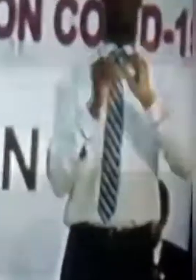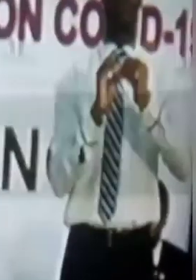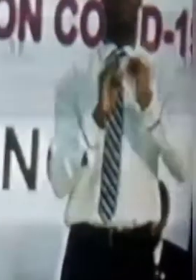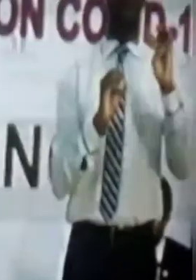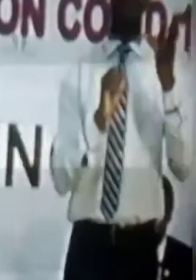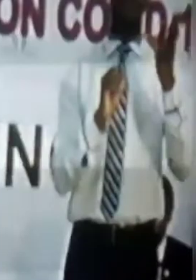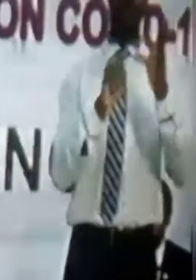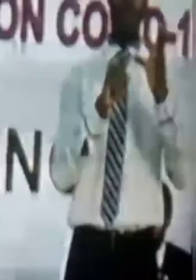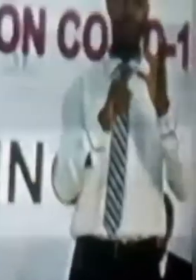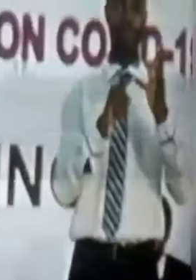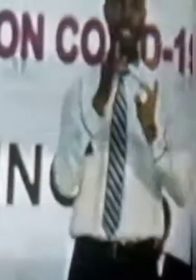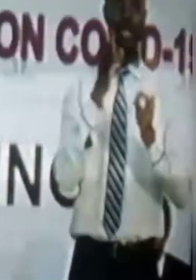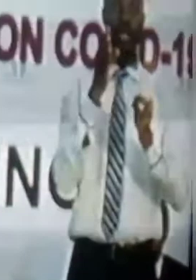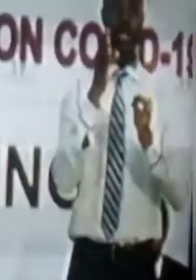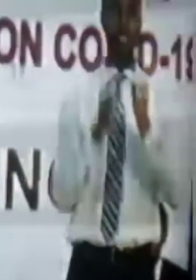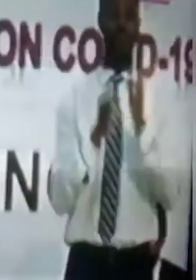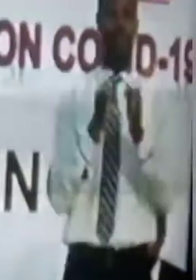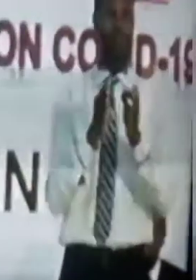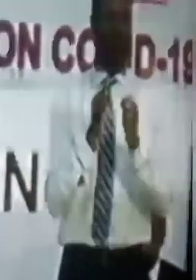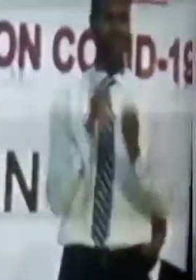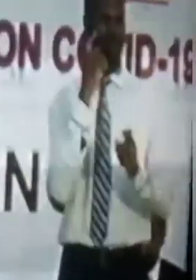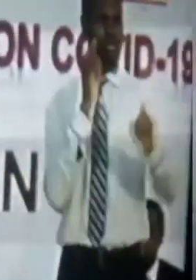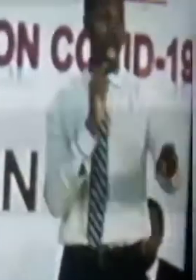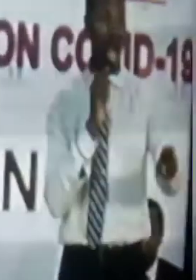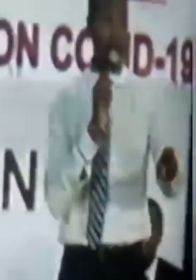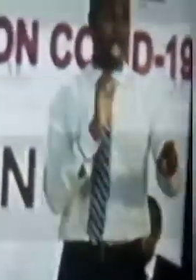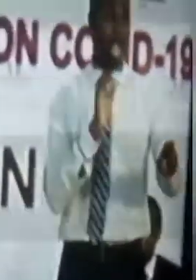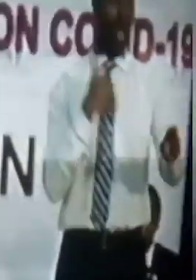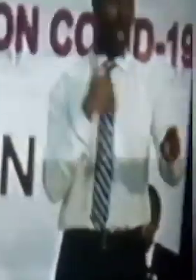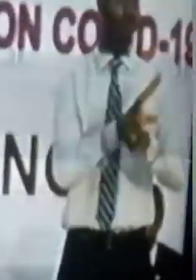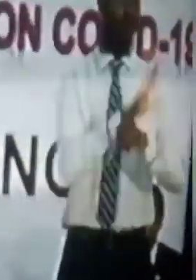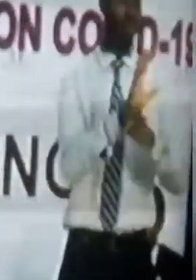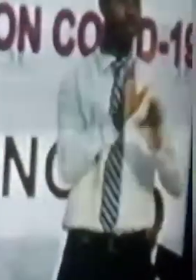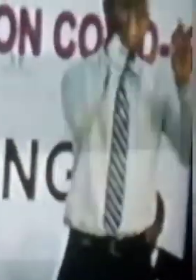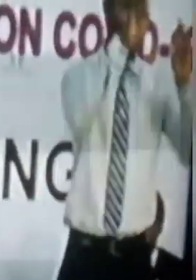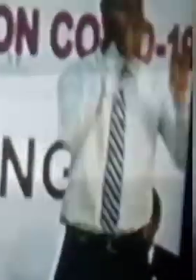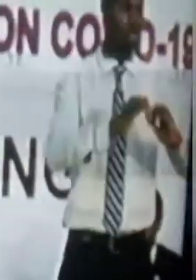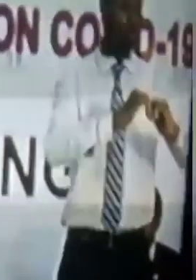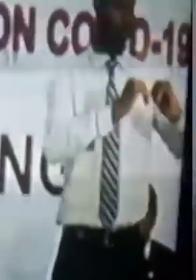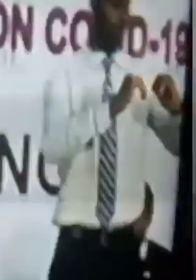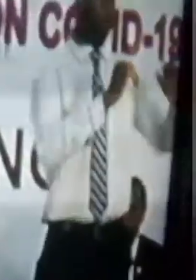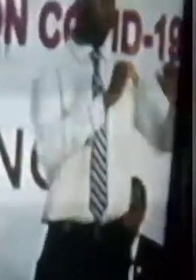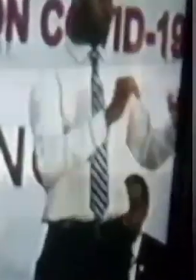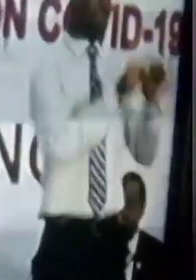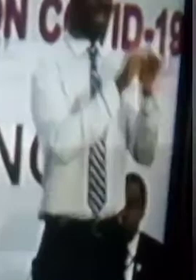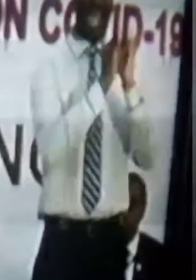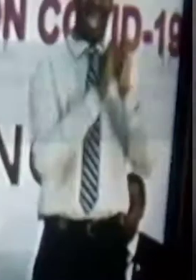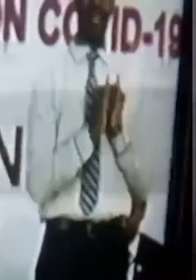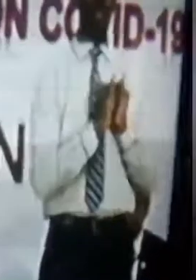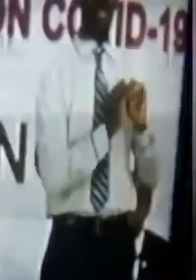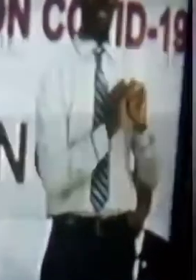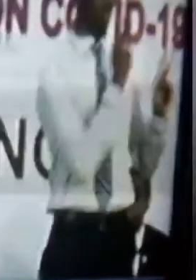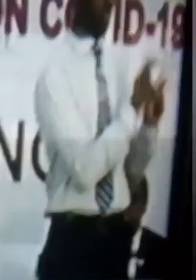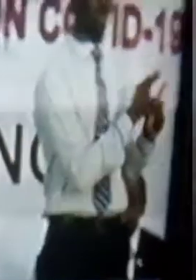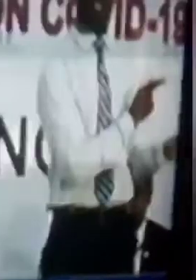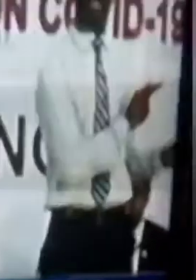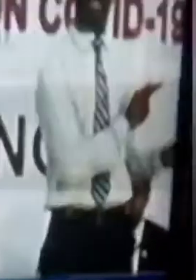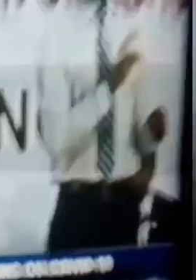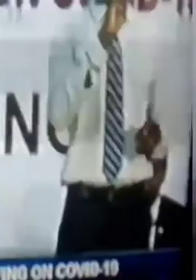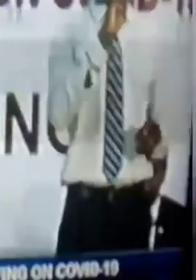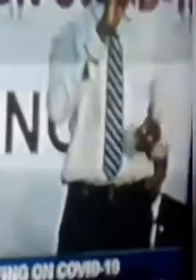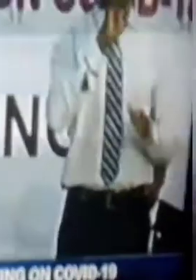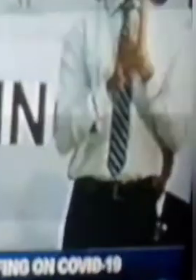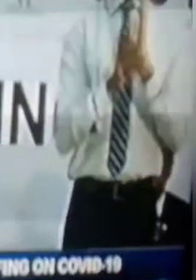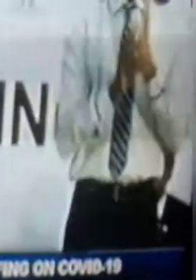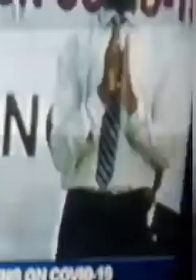than 6 hours after they have received a positive result at the state level. And we plan to